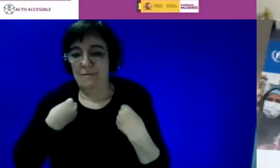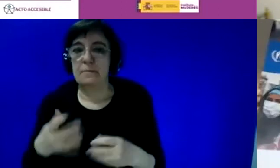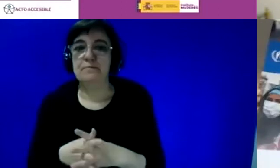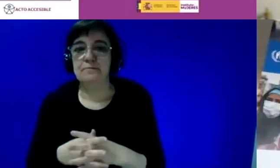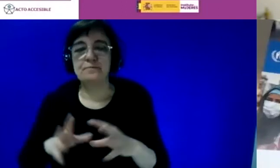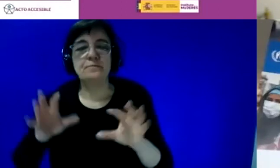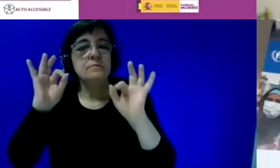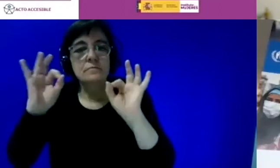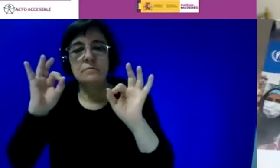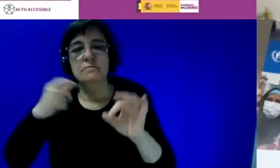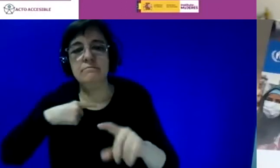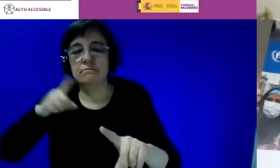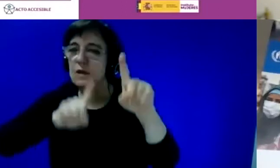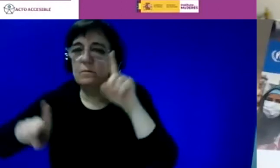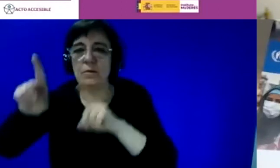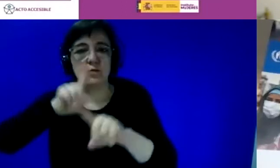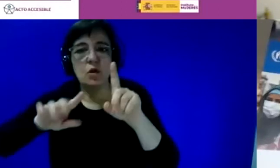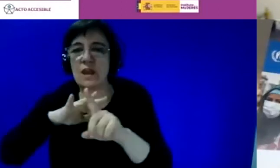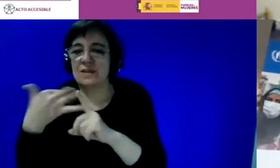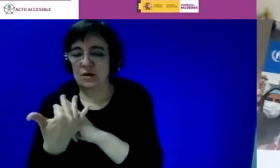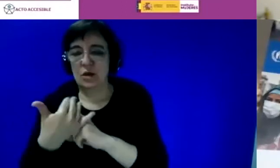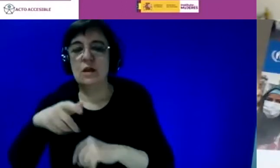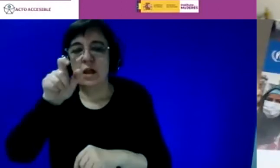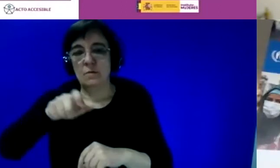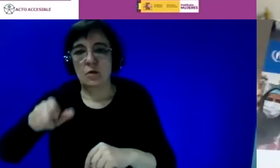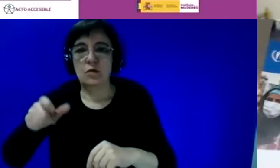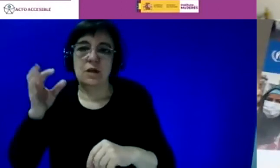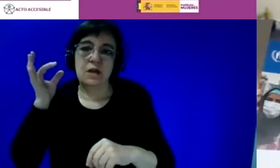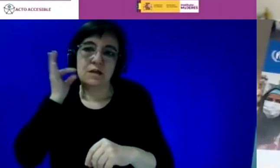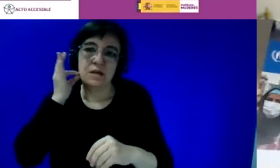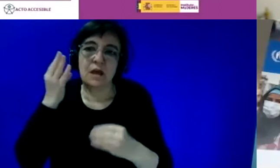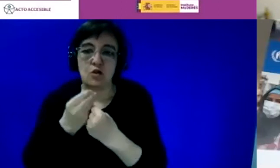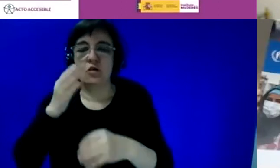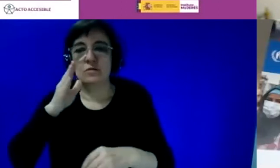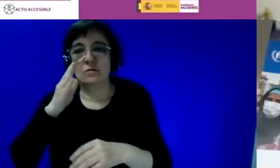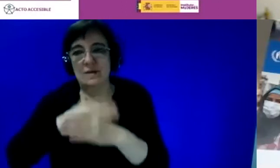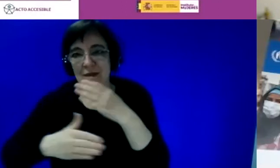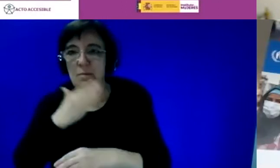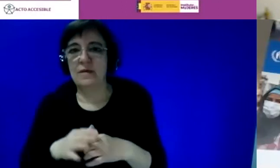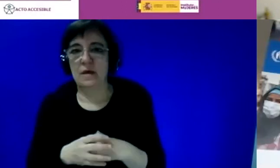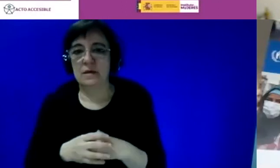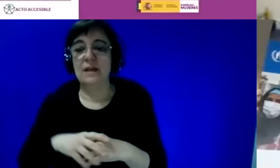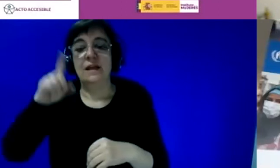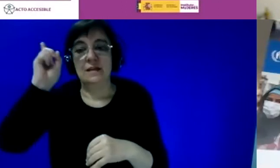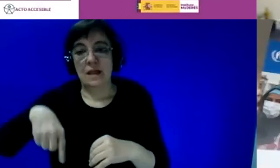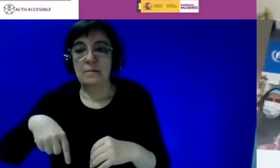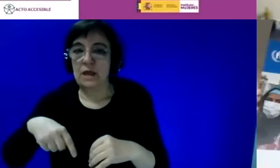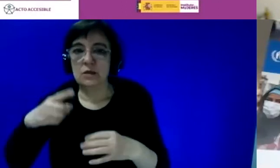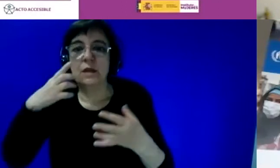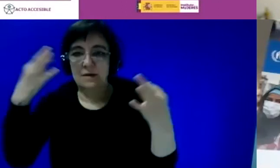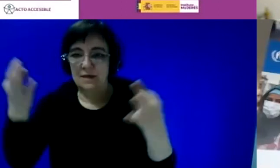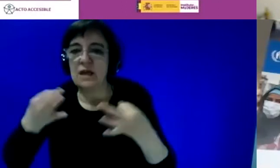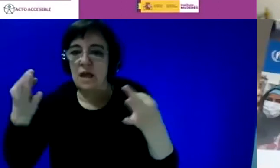that they are experiencing. We are particularly concerned about women and girls with